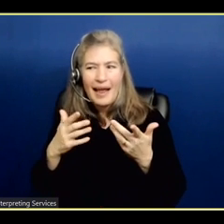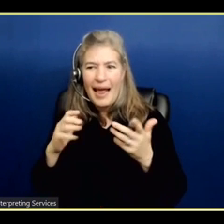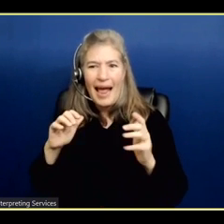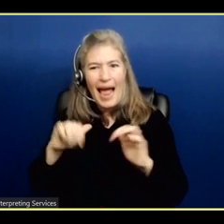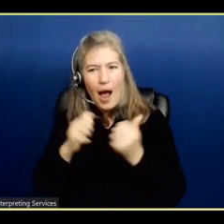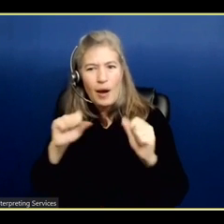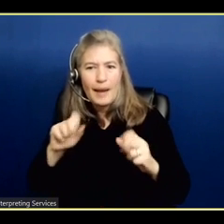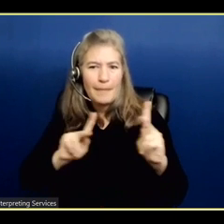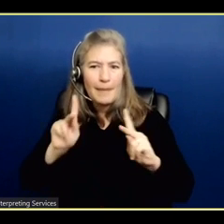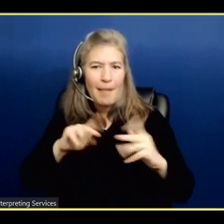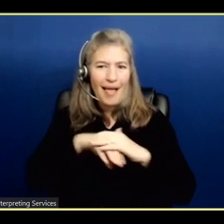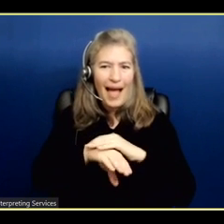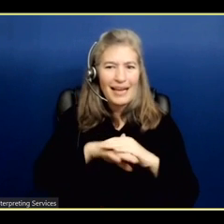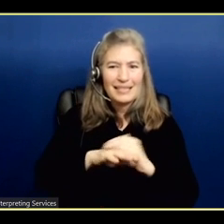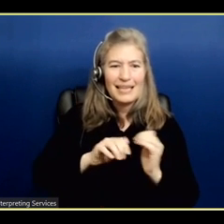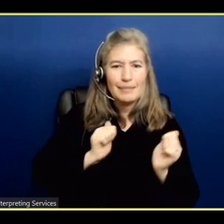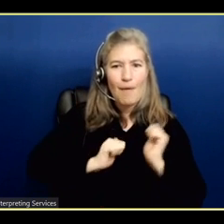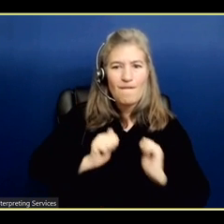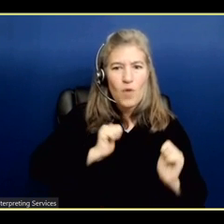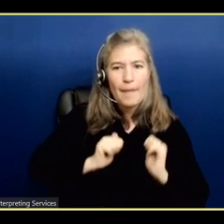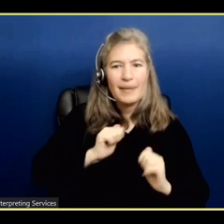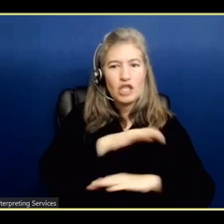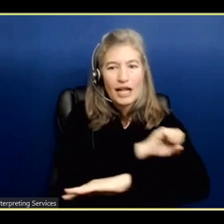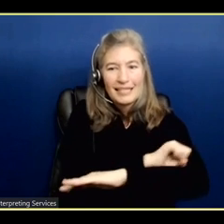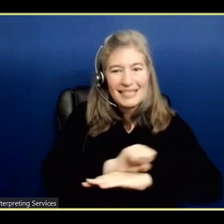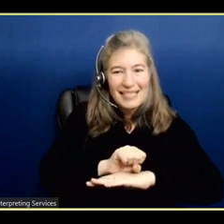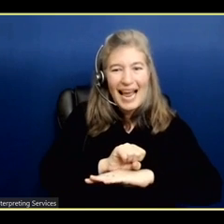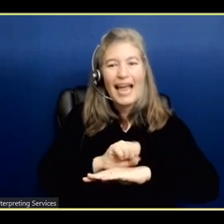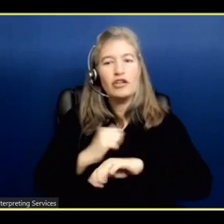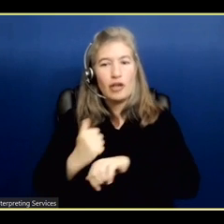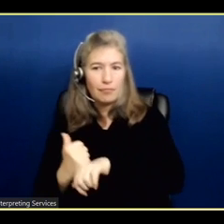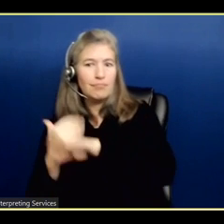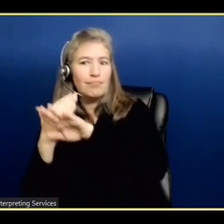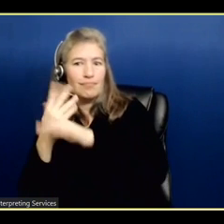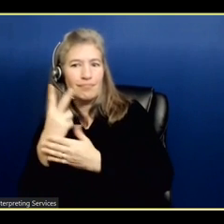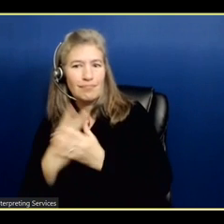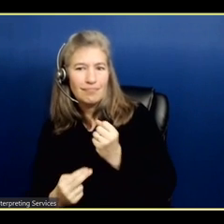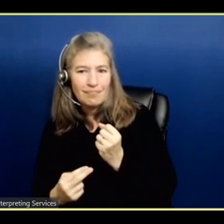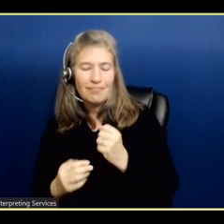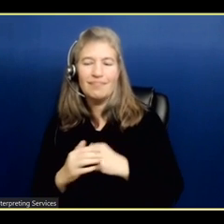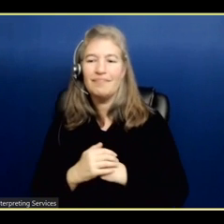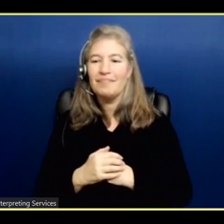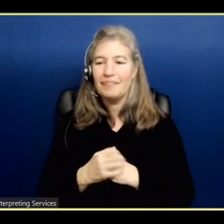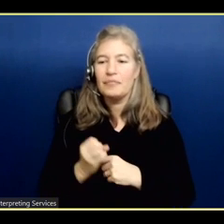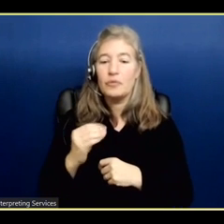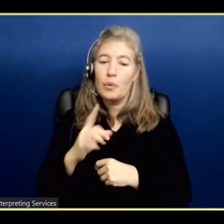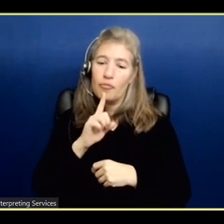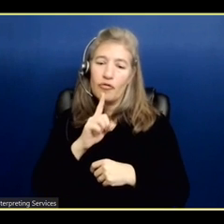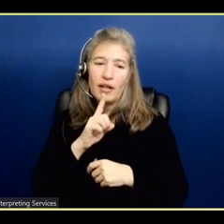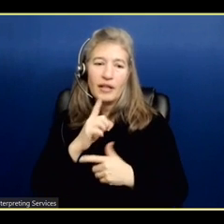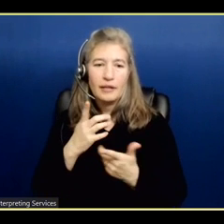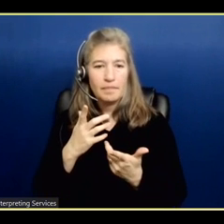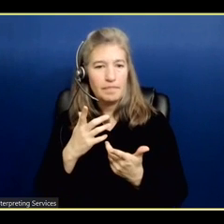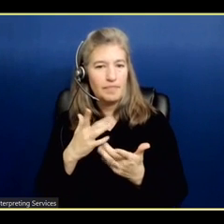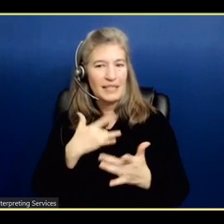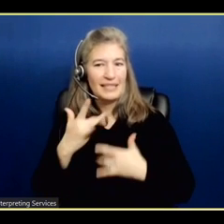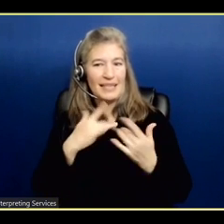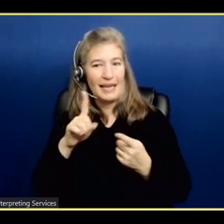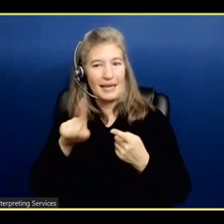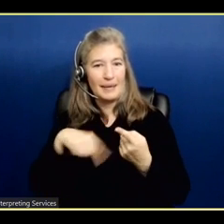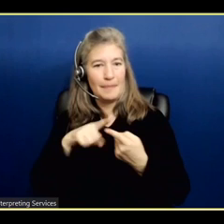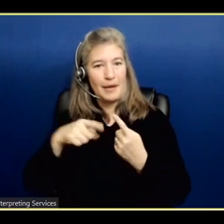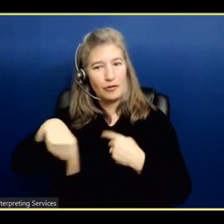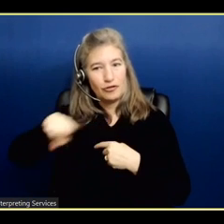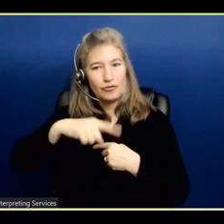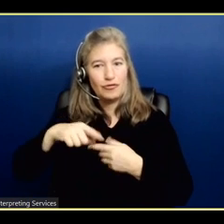I'm Christine Yoon, Senior Program Officer for the Arts at Wallace. I'm also co-chair for the New York City chapter of Asian Americans, Pacific Islanders, and